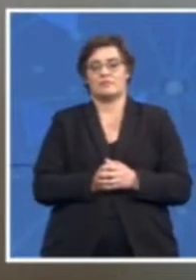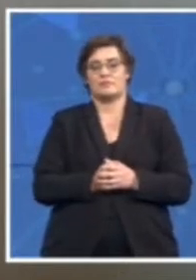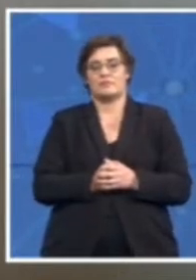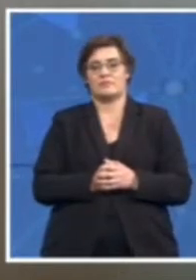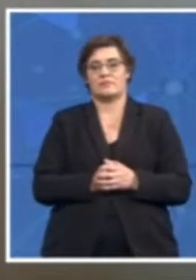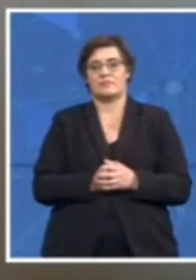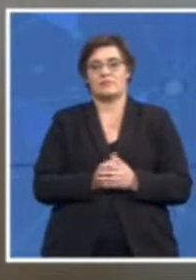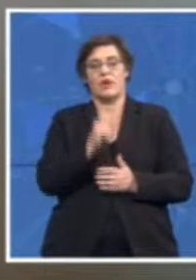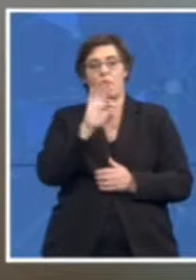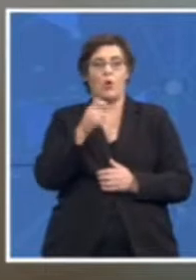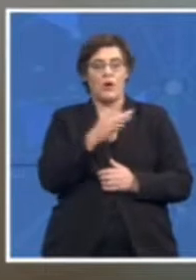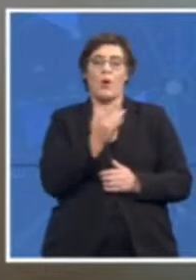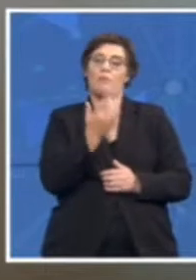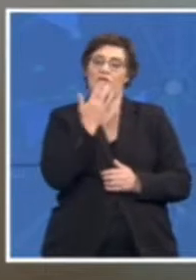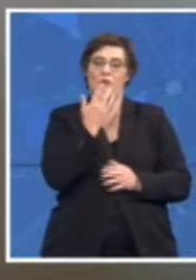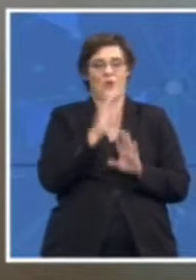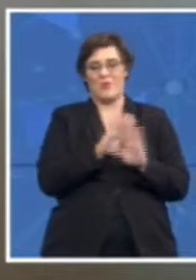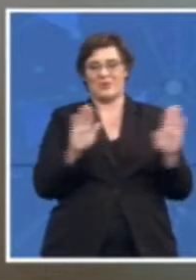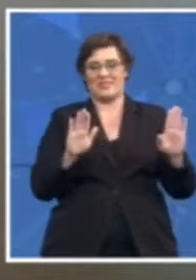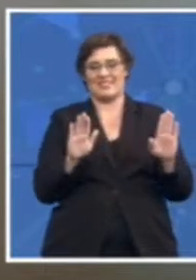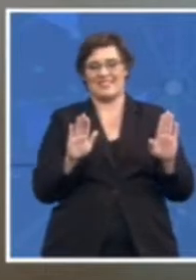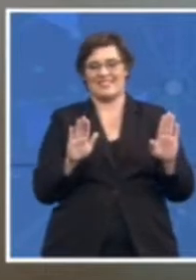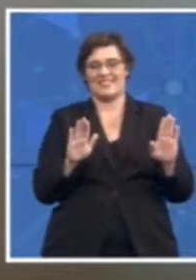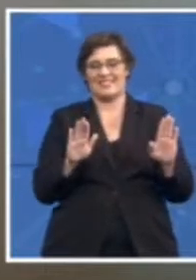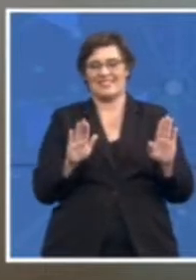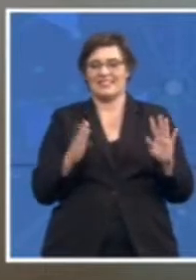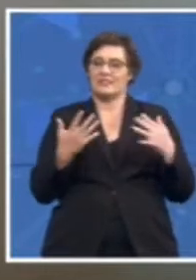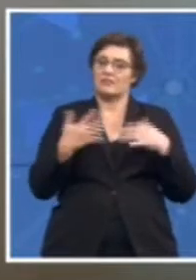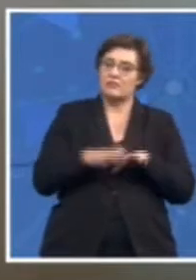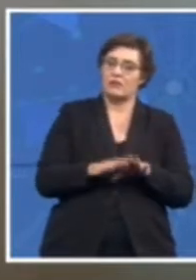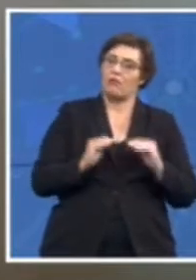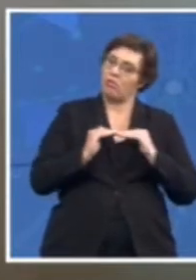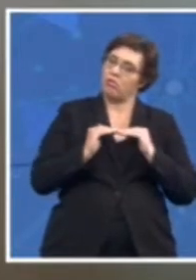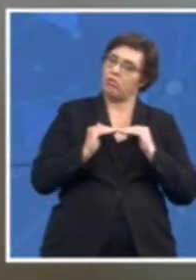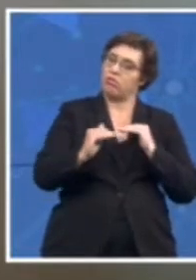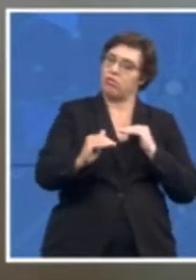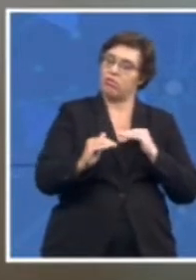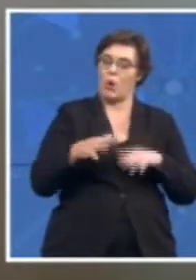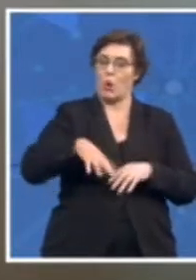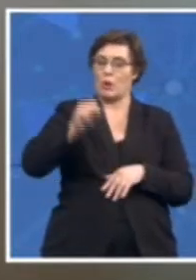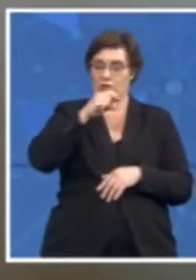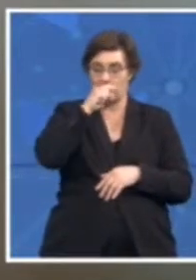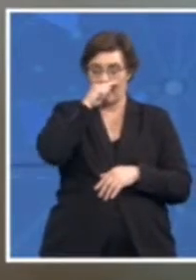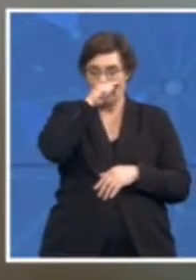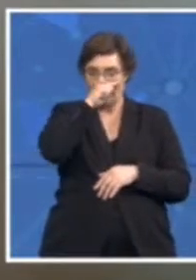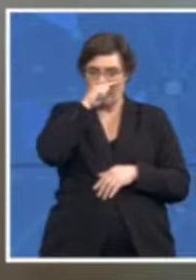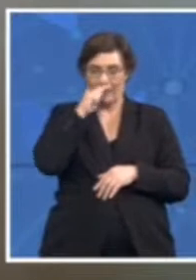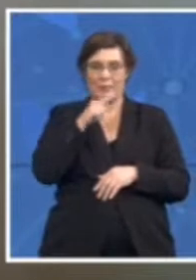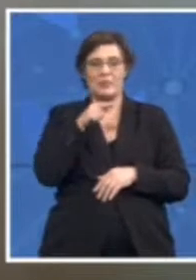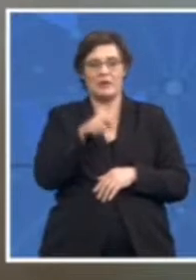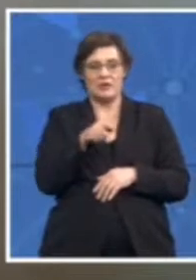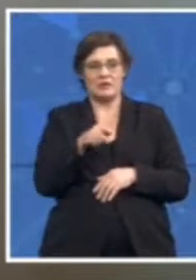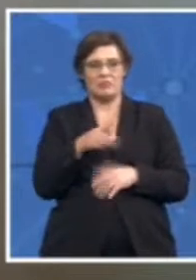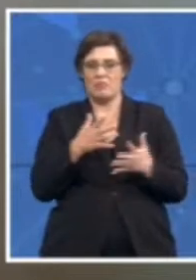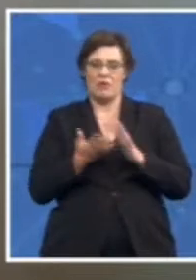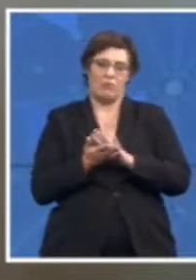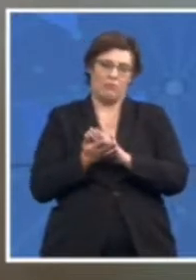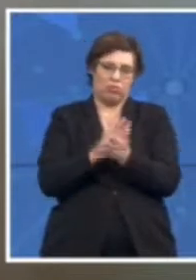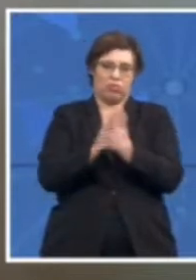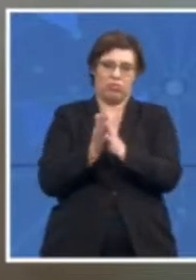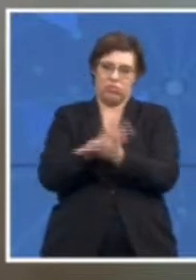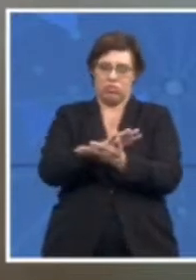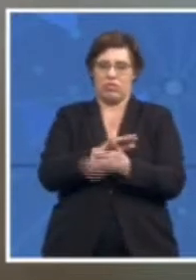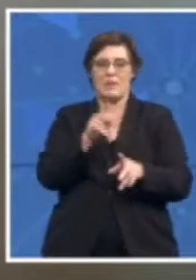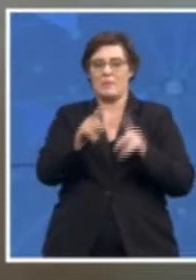to implement constant load shedding. We think that is highly disruptive to